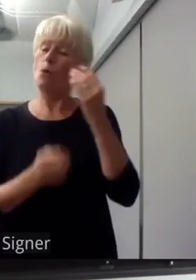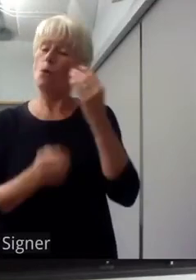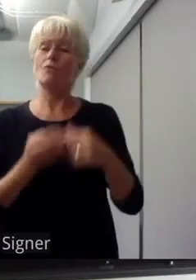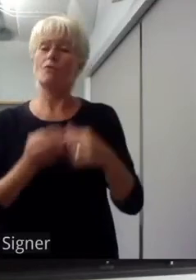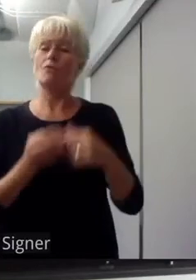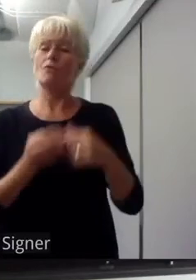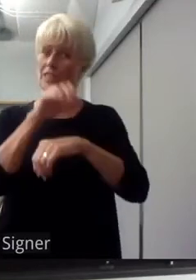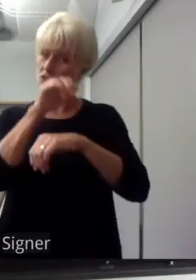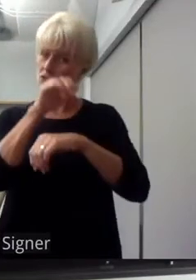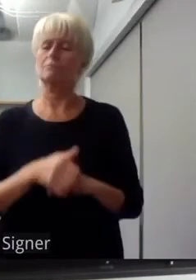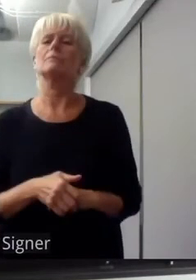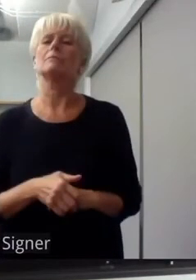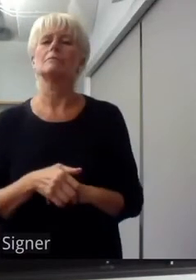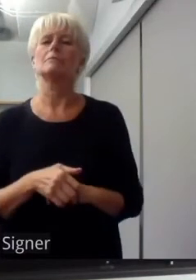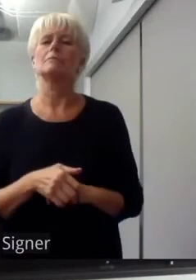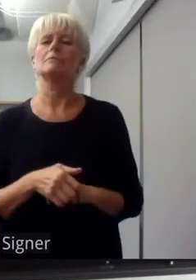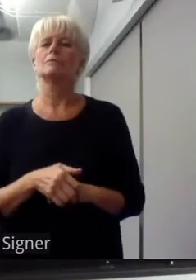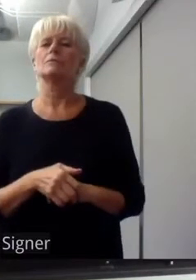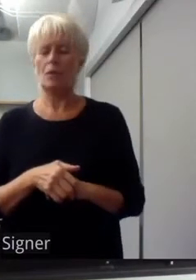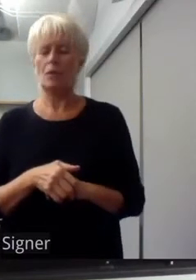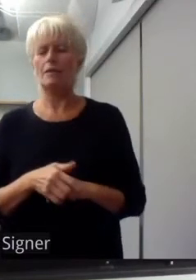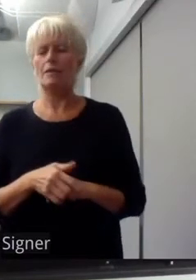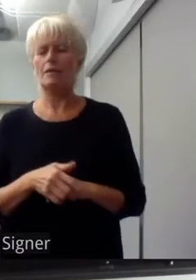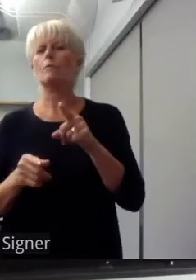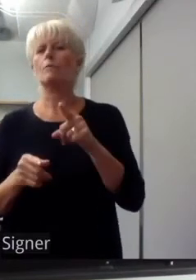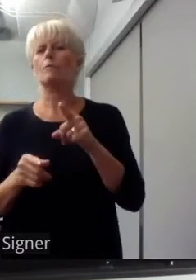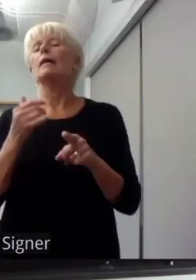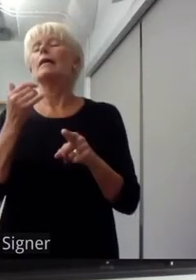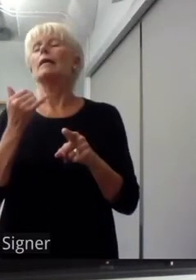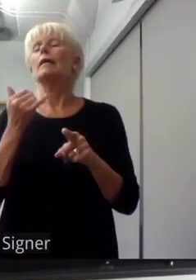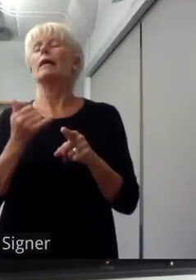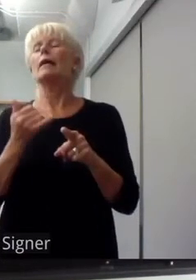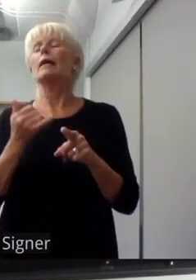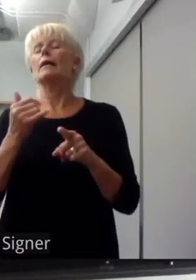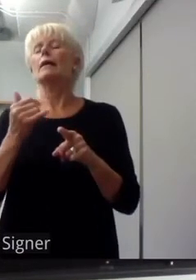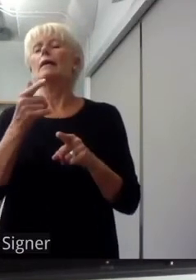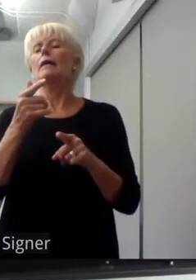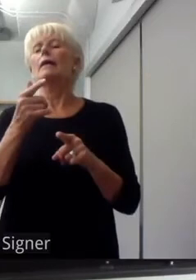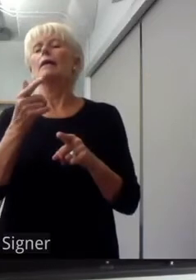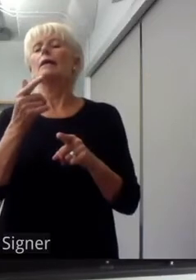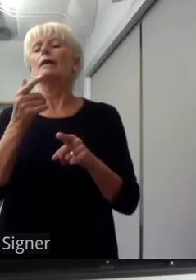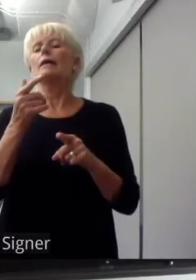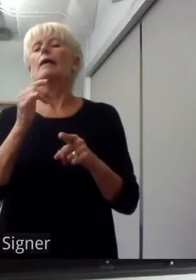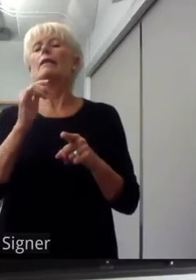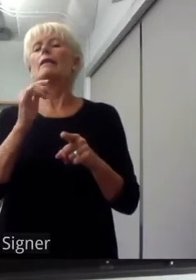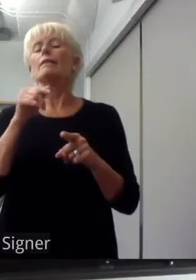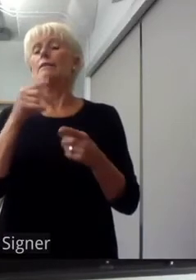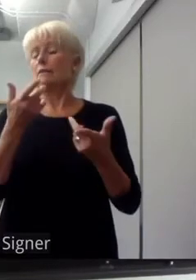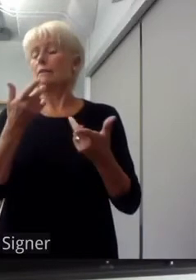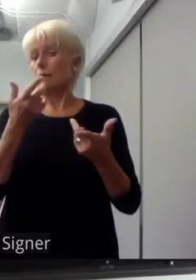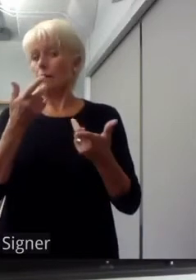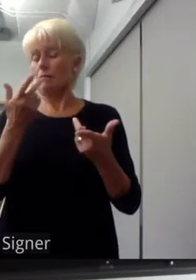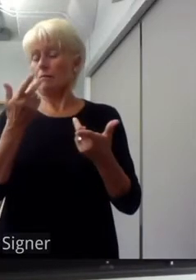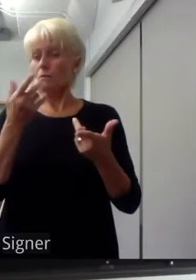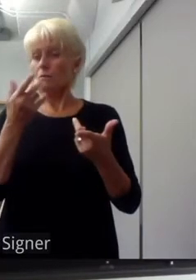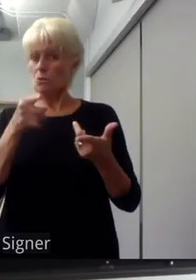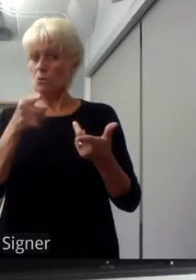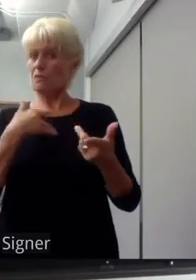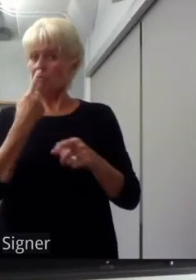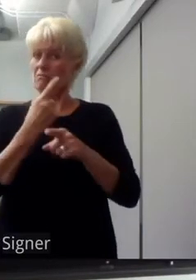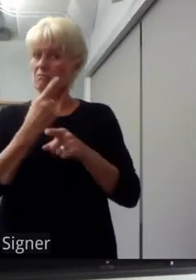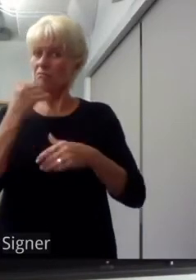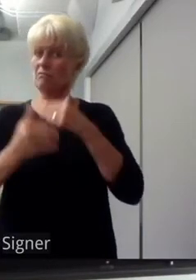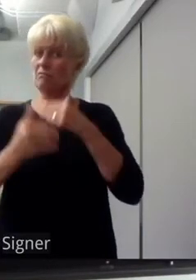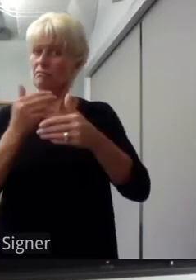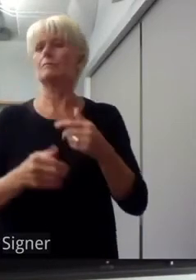folks actually found, but are there any steps in addition to that, or is that basically how you proceeded? I learned a lot from Charles, so